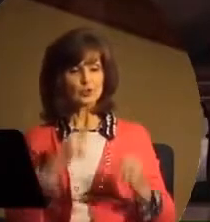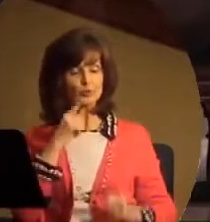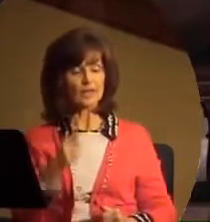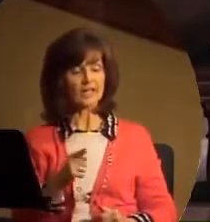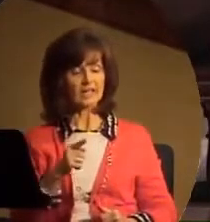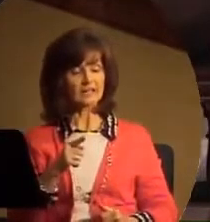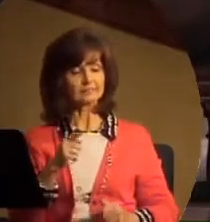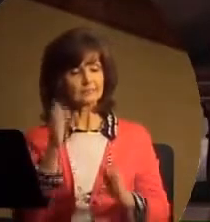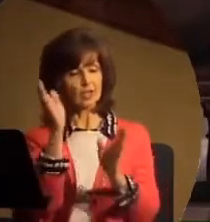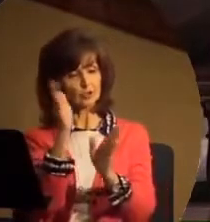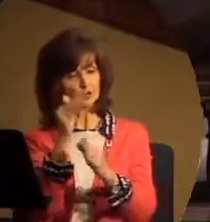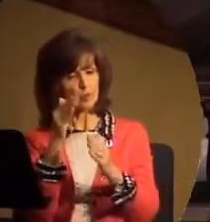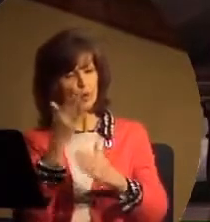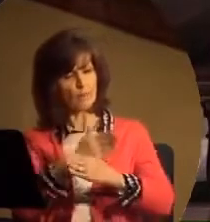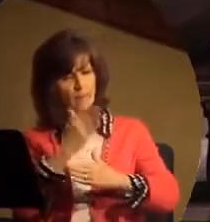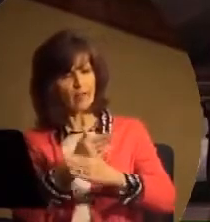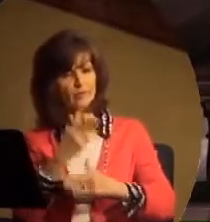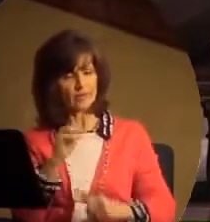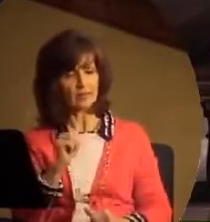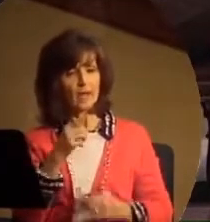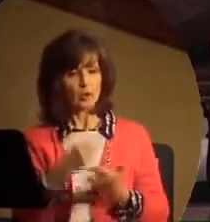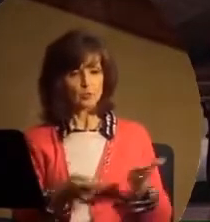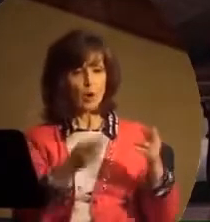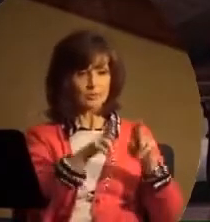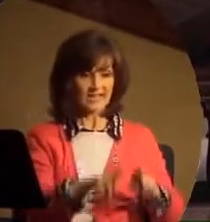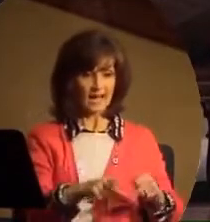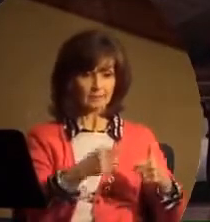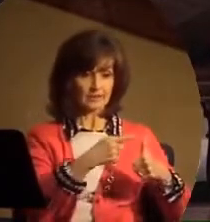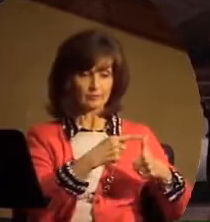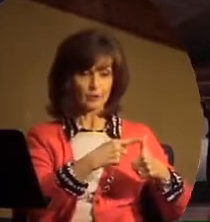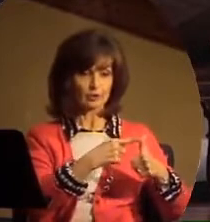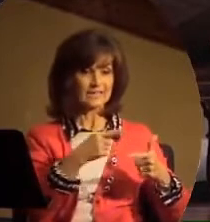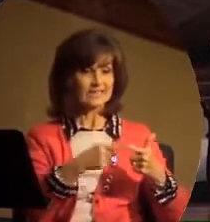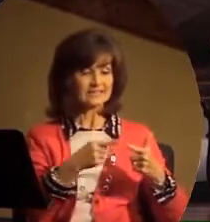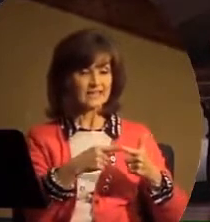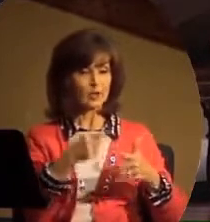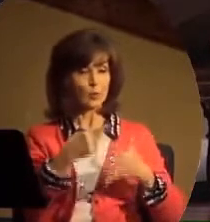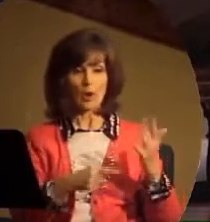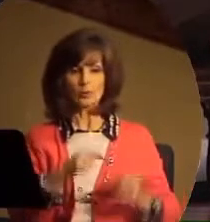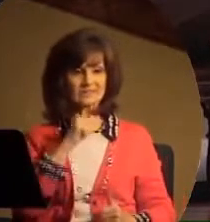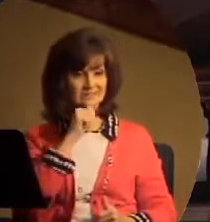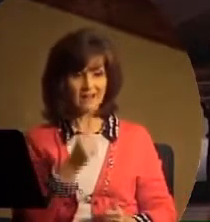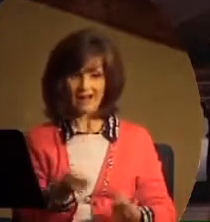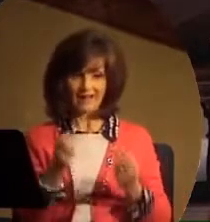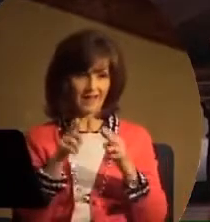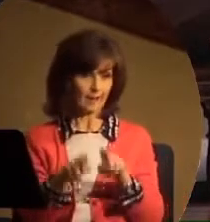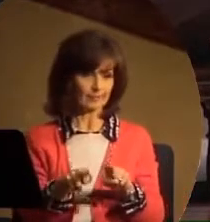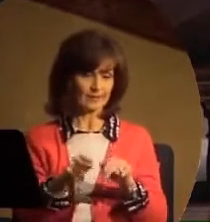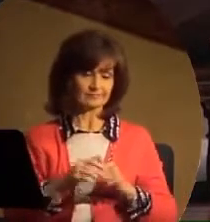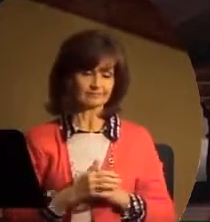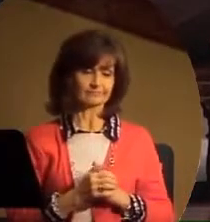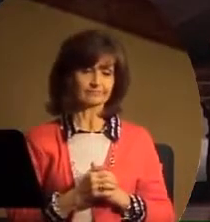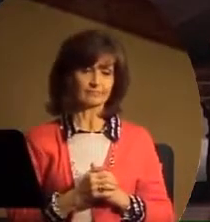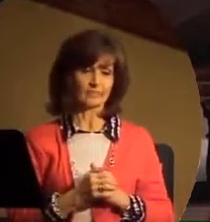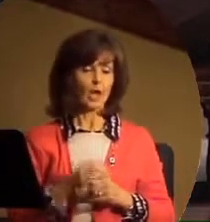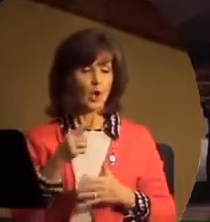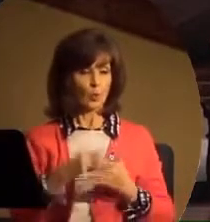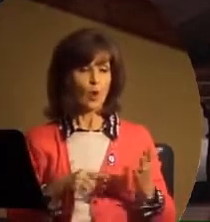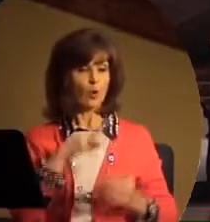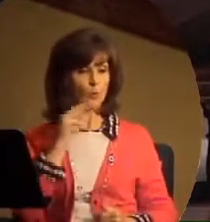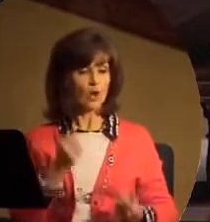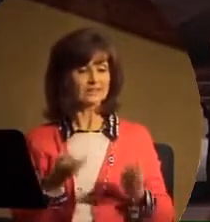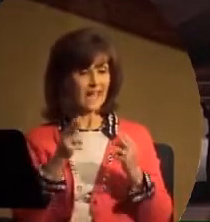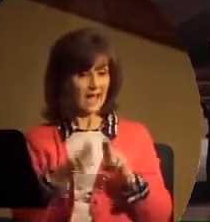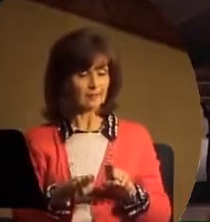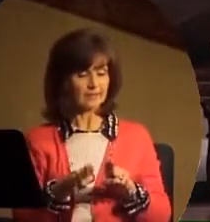troubled him was what was going on, and number two, what wasn't going on. Now, as far as what was going on, let